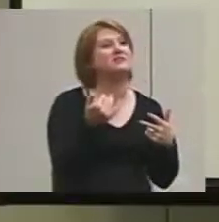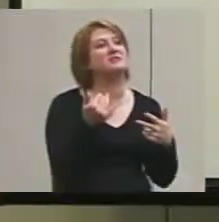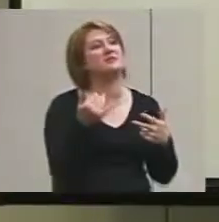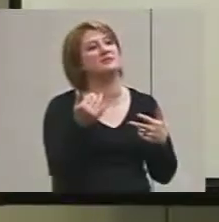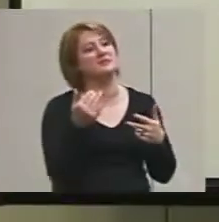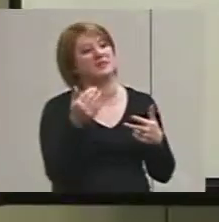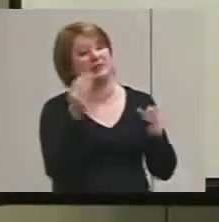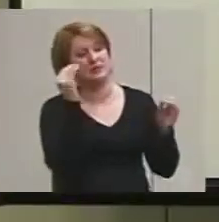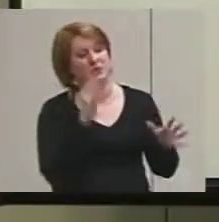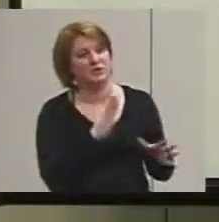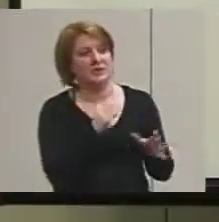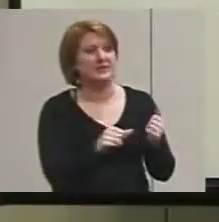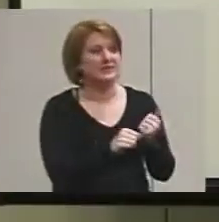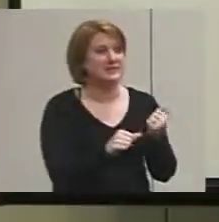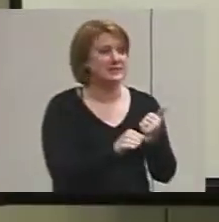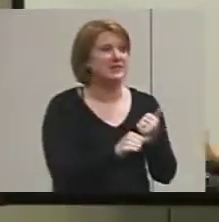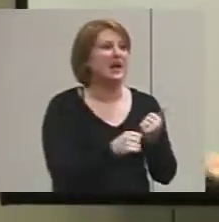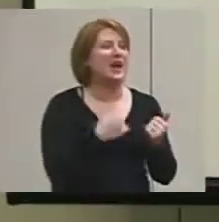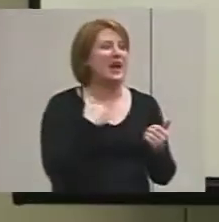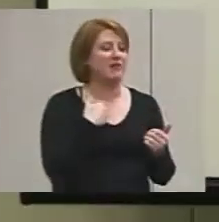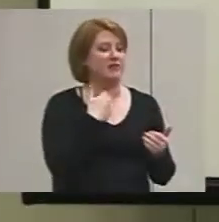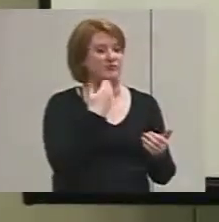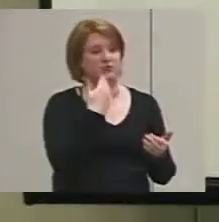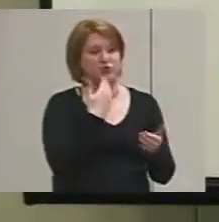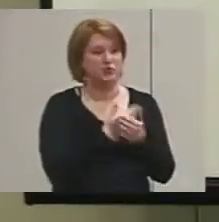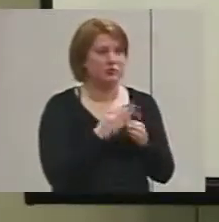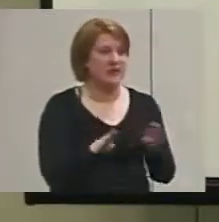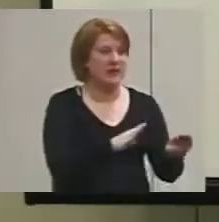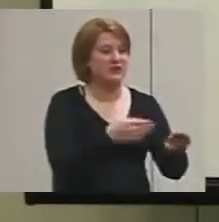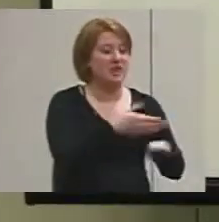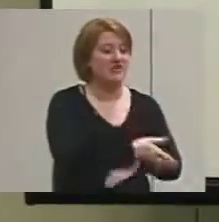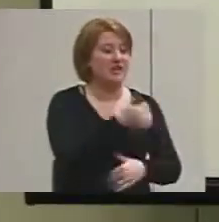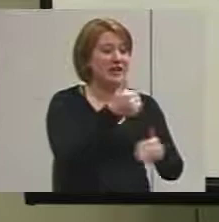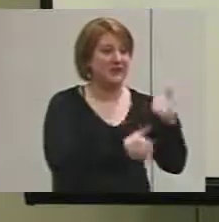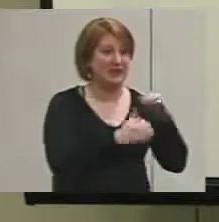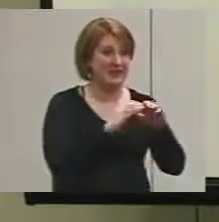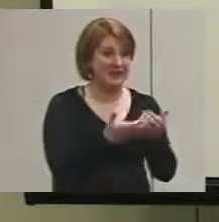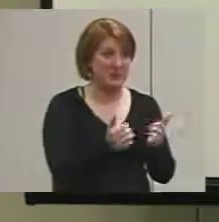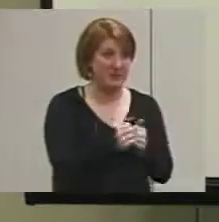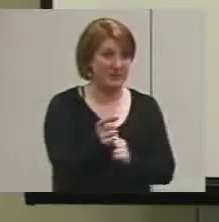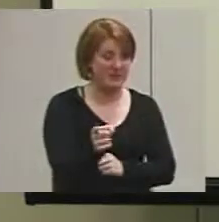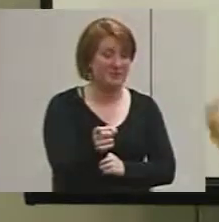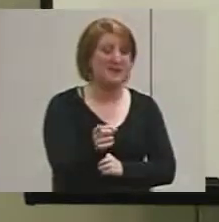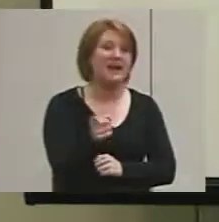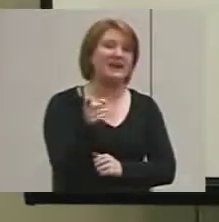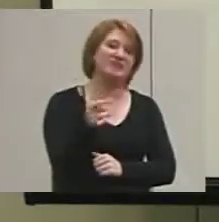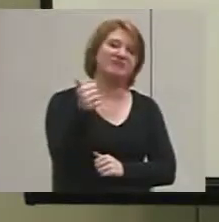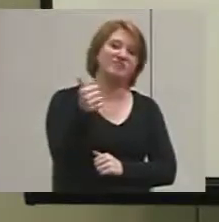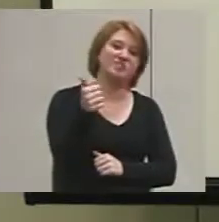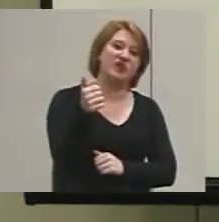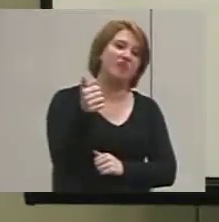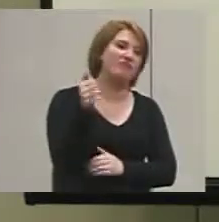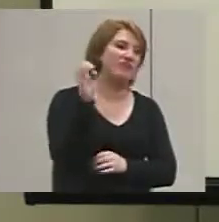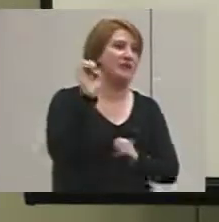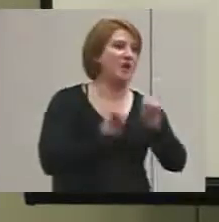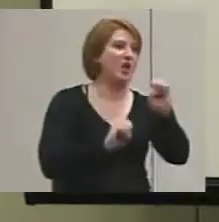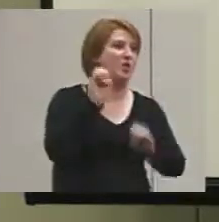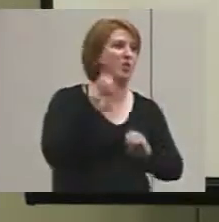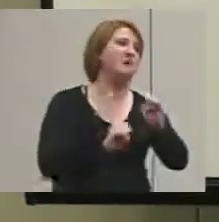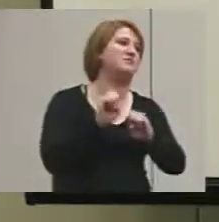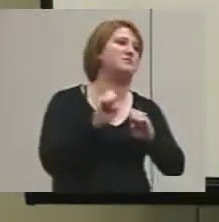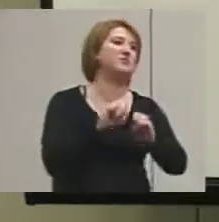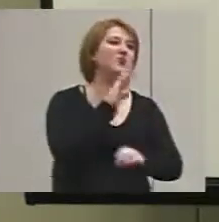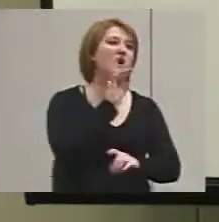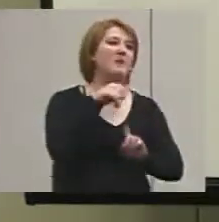assistants? Did you have good friend behavior? And we do that after every class with him, and then he kind of self-evaluates and we talk about that, and that's where we put